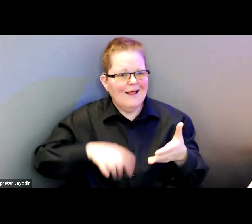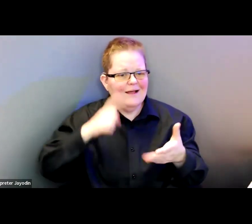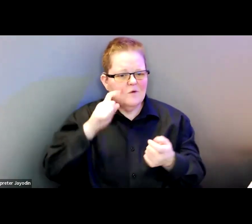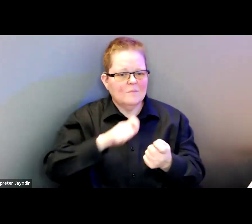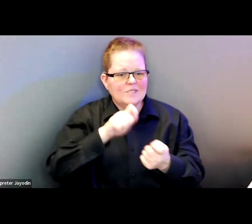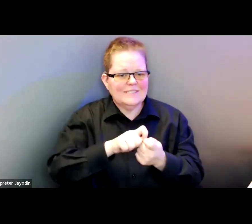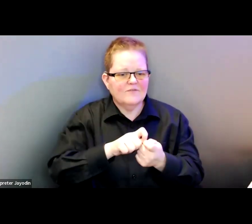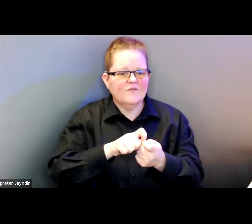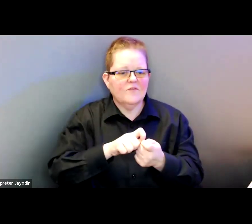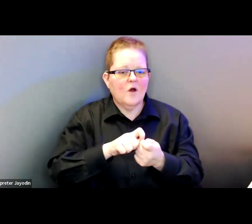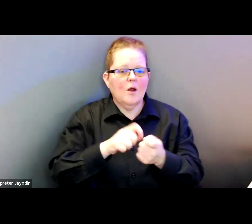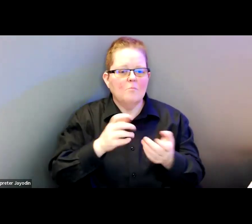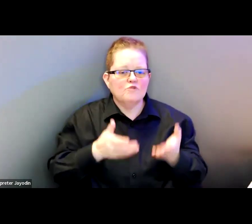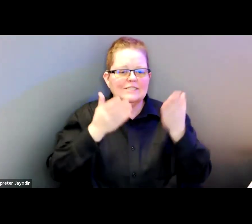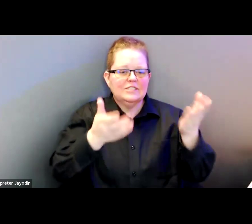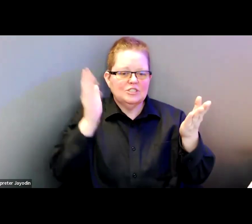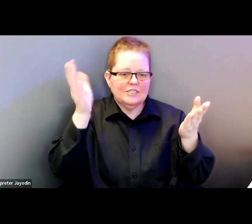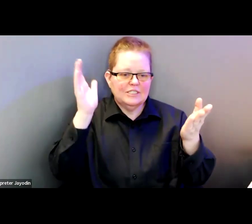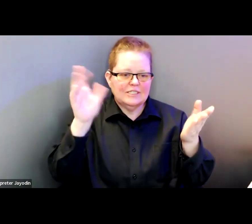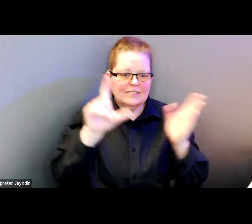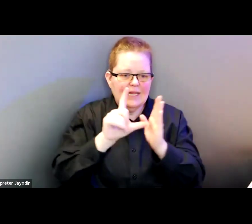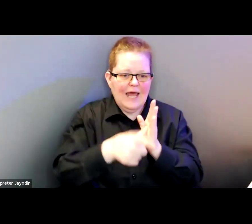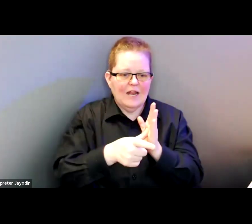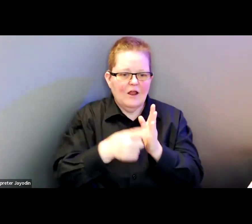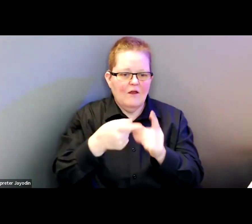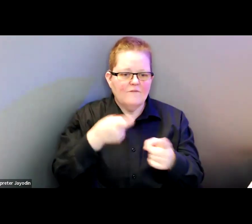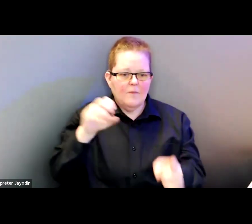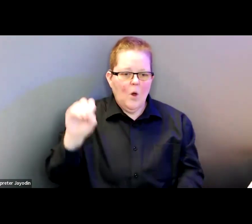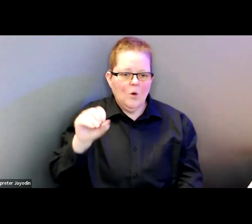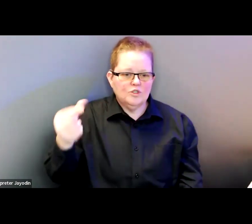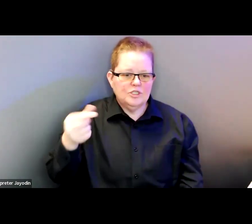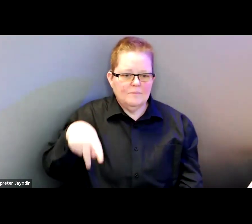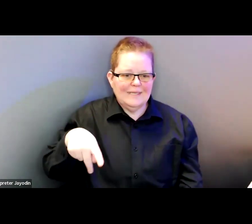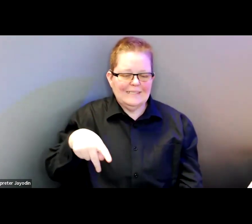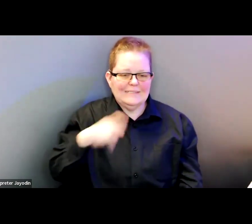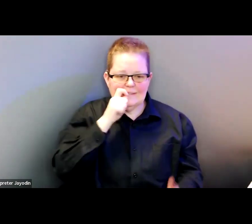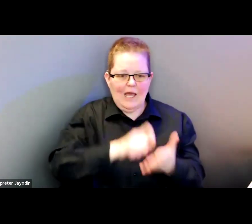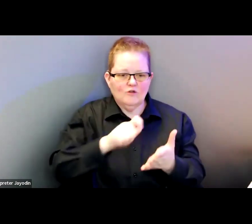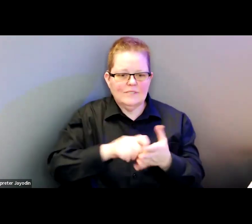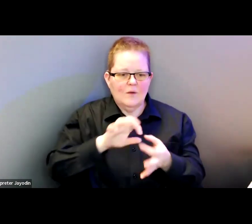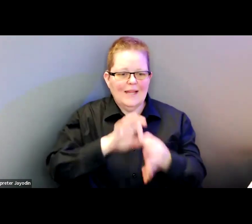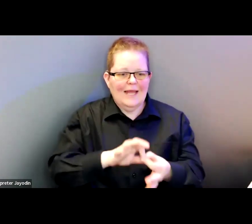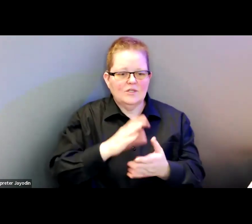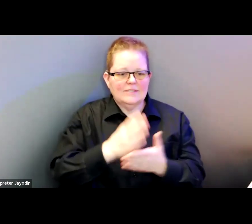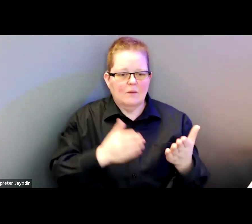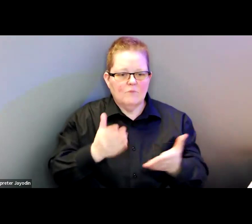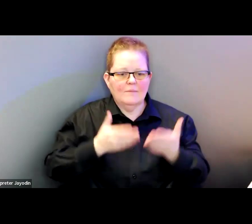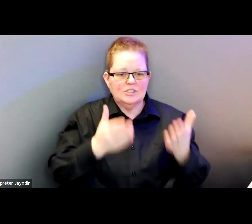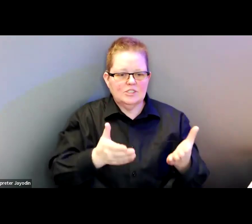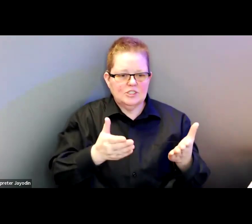up later from the OGP Secretariat in terms of like some of the recommendations that have been received, to